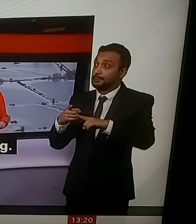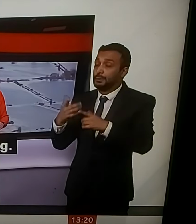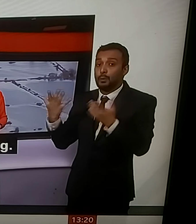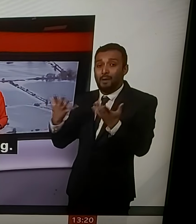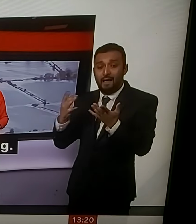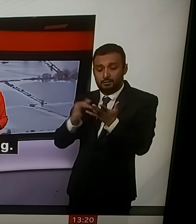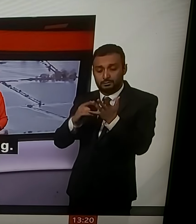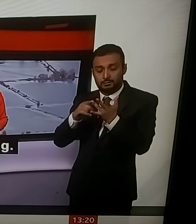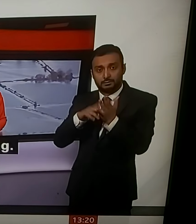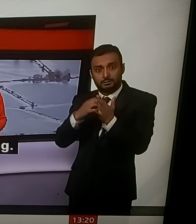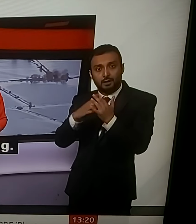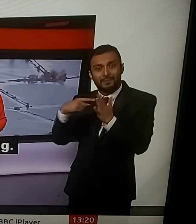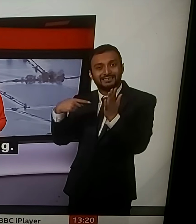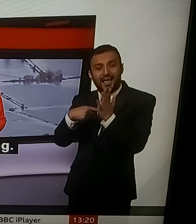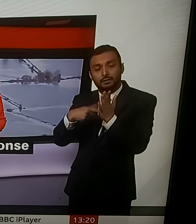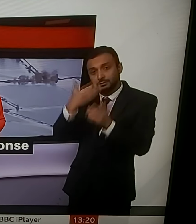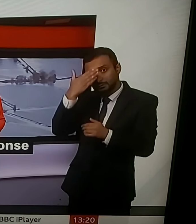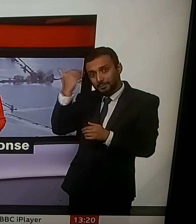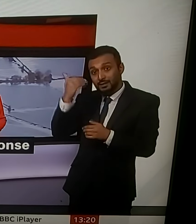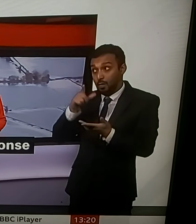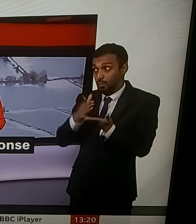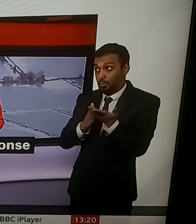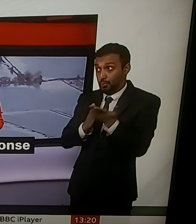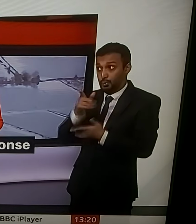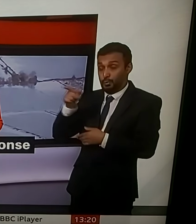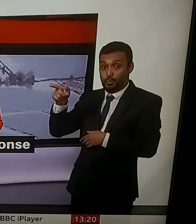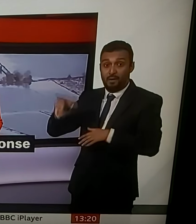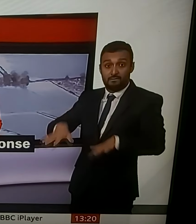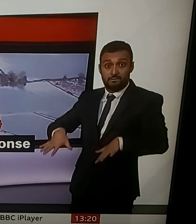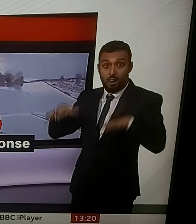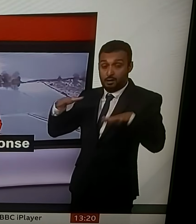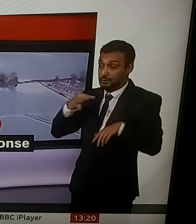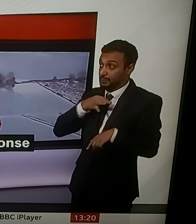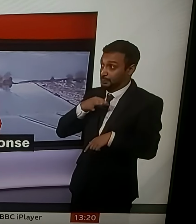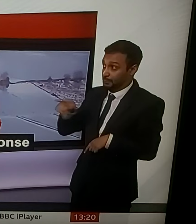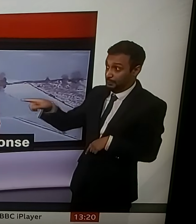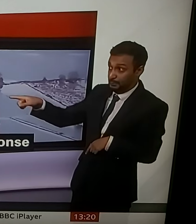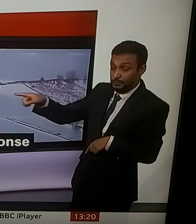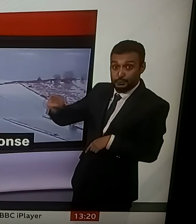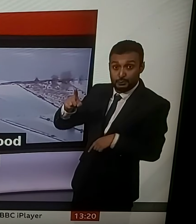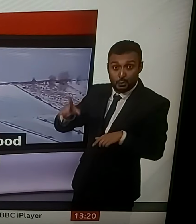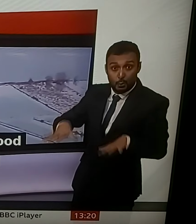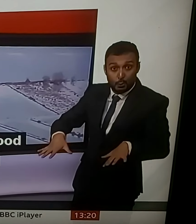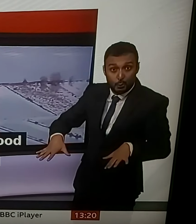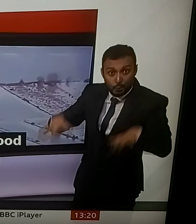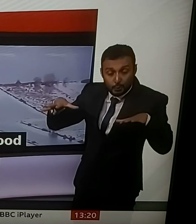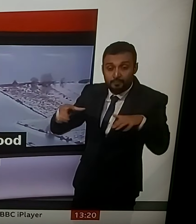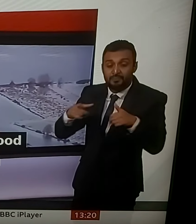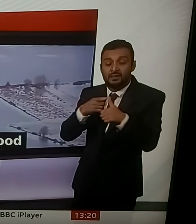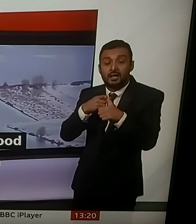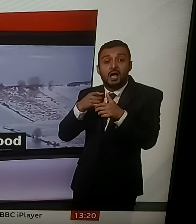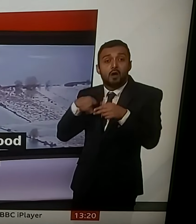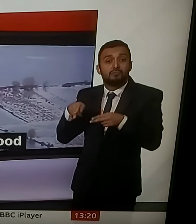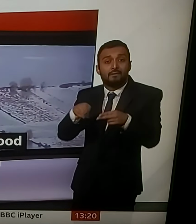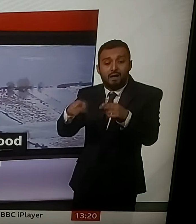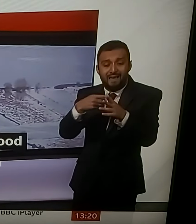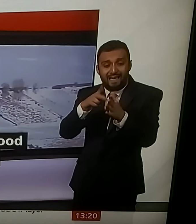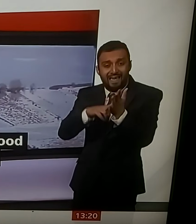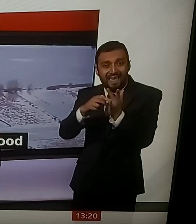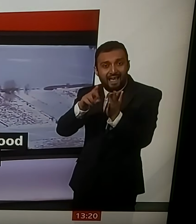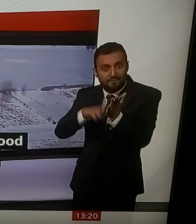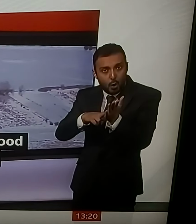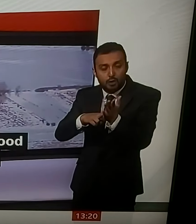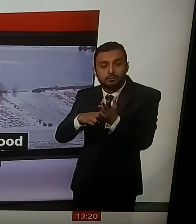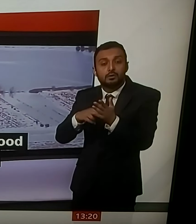said, the board was in response to a number of incidents in the county, as well as a flood risk with the River Avon in the Bristol area and rising